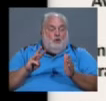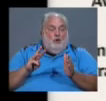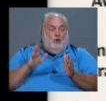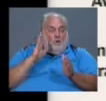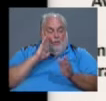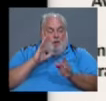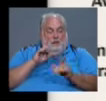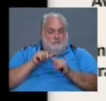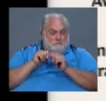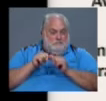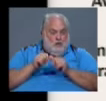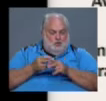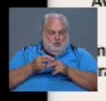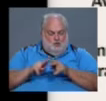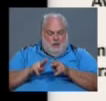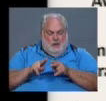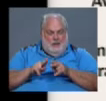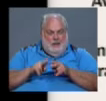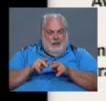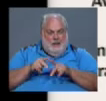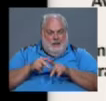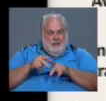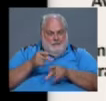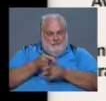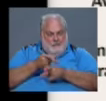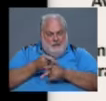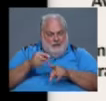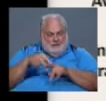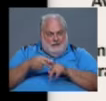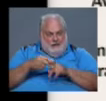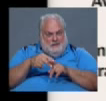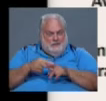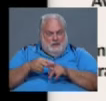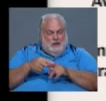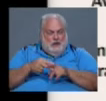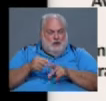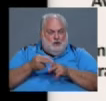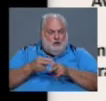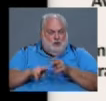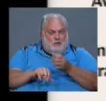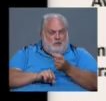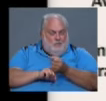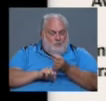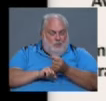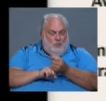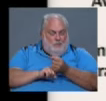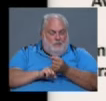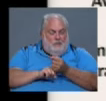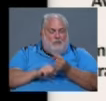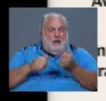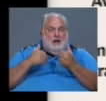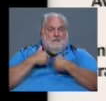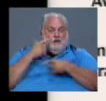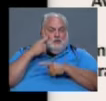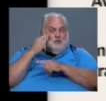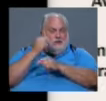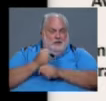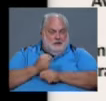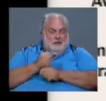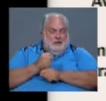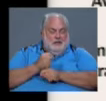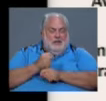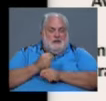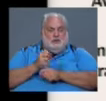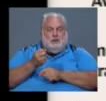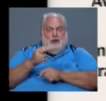on shore maintenance and shore support more so than most ships in the Navy. We have about a traditional ship. A traditional ship